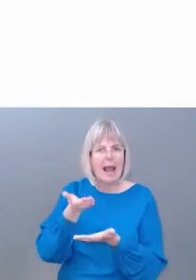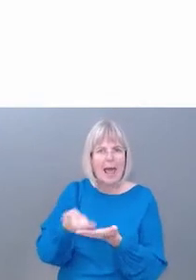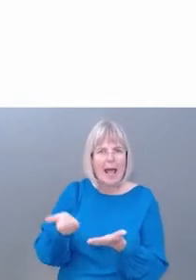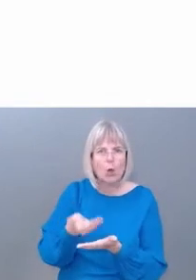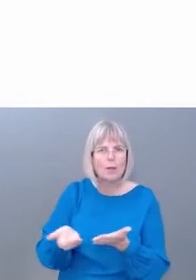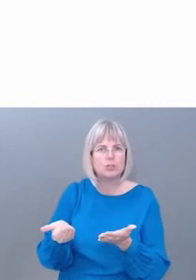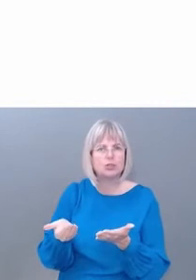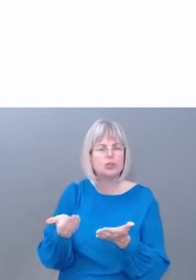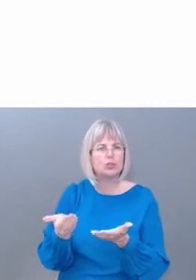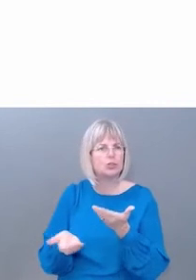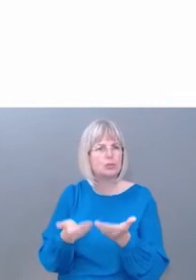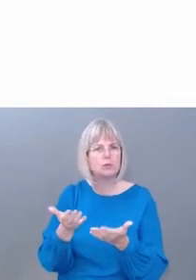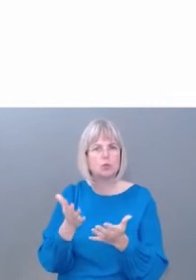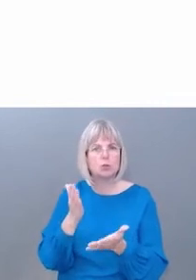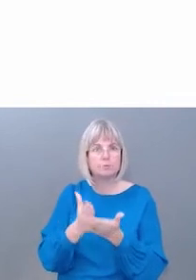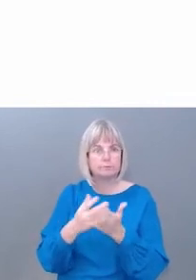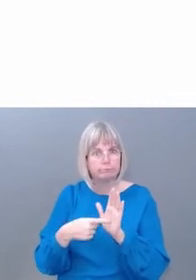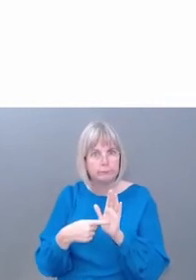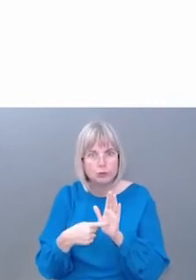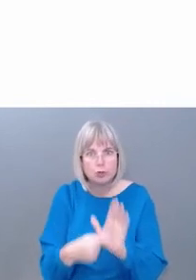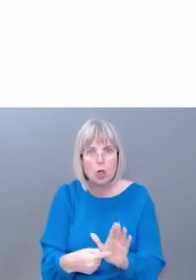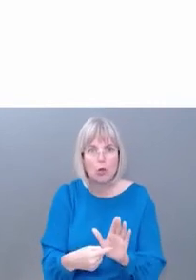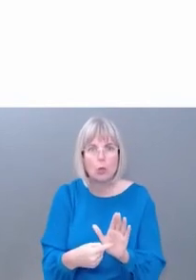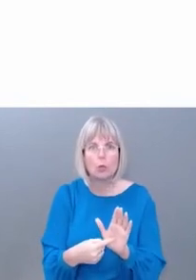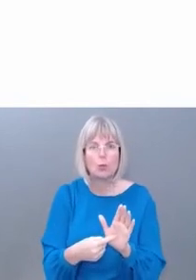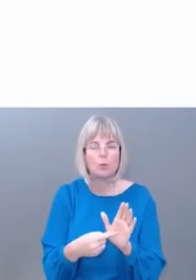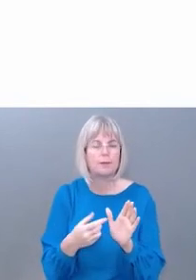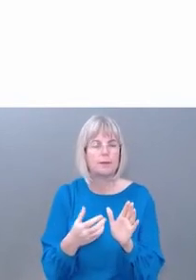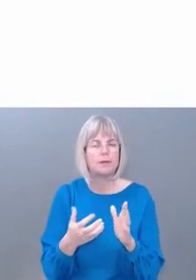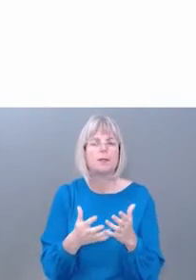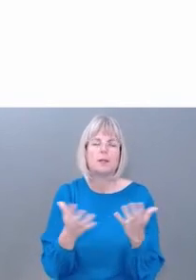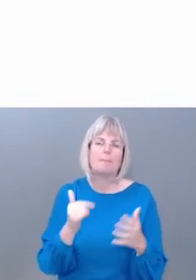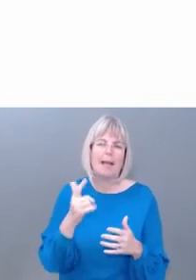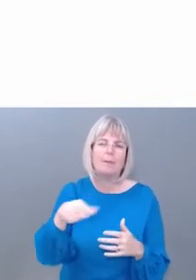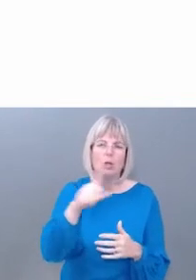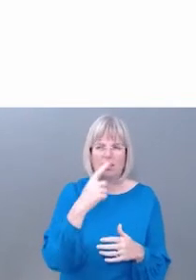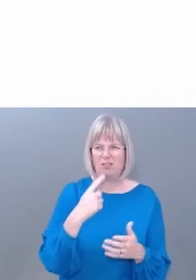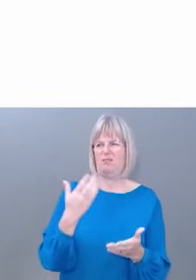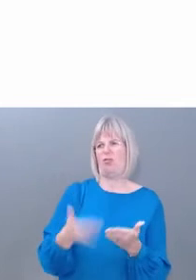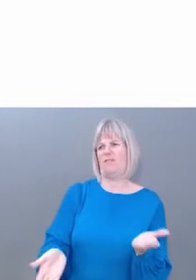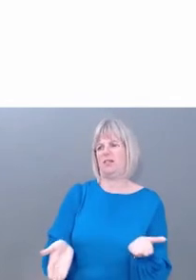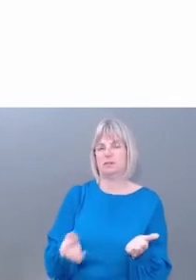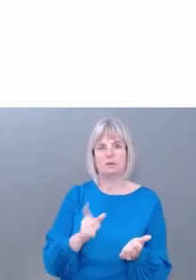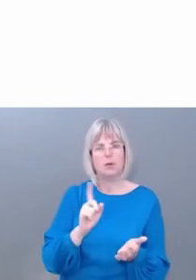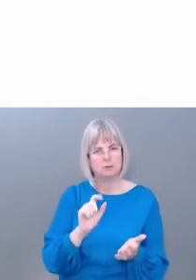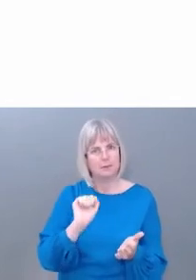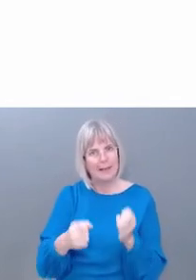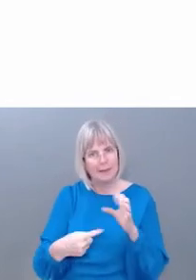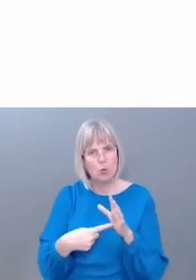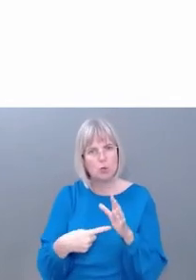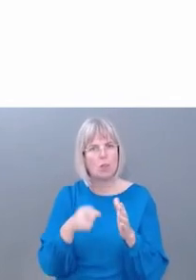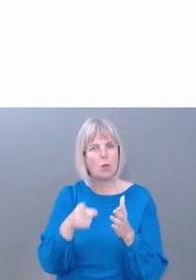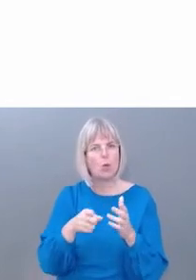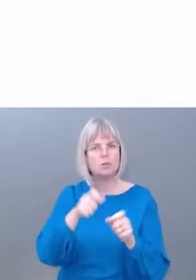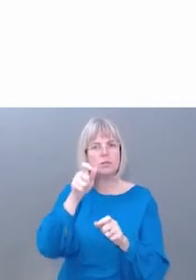really indicate and show that, and this is obvious, but it's very important, that these population level inequalities is really